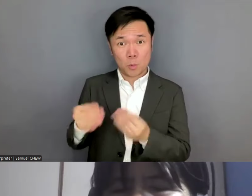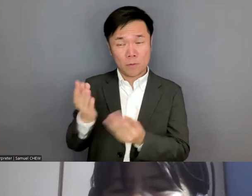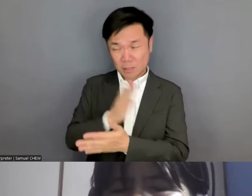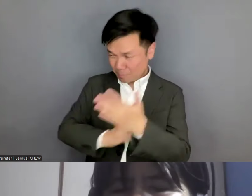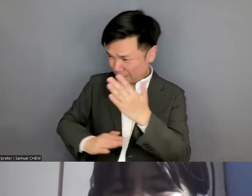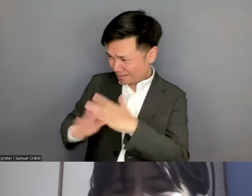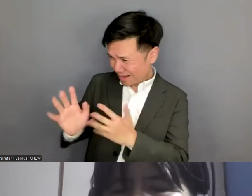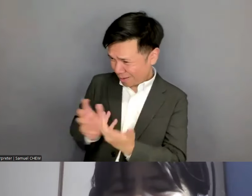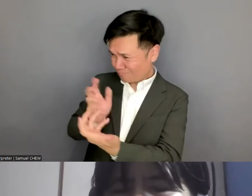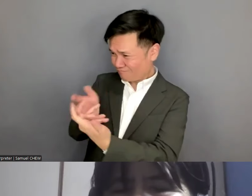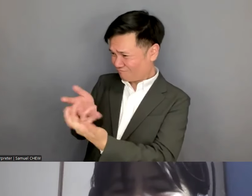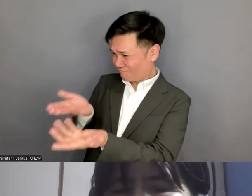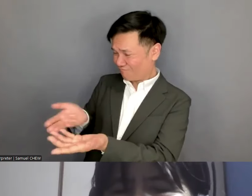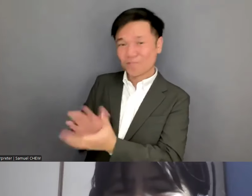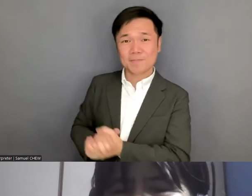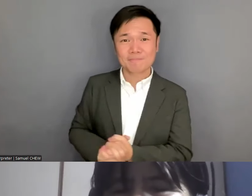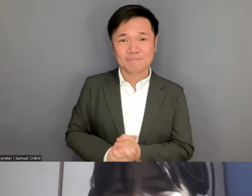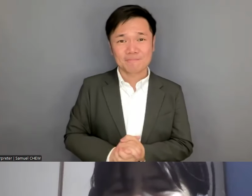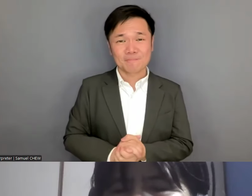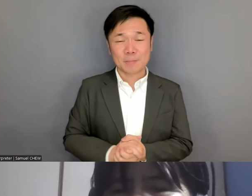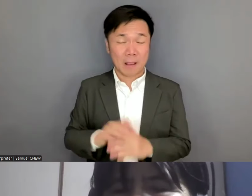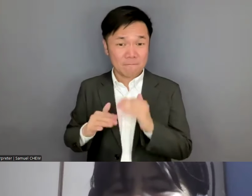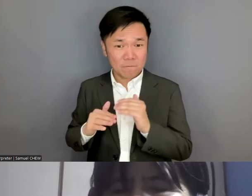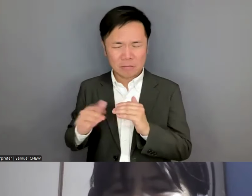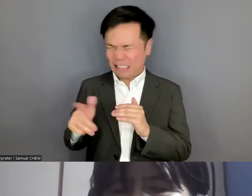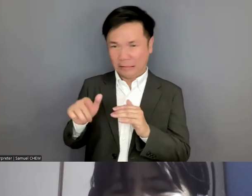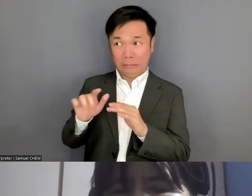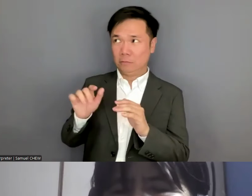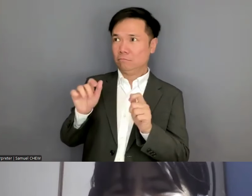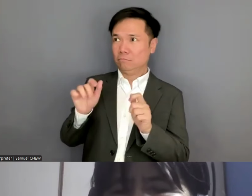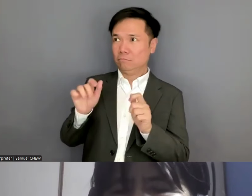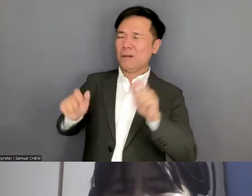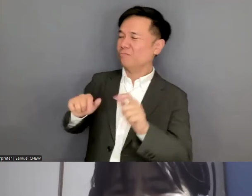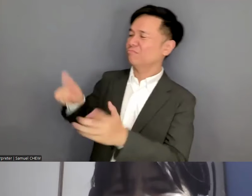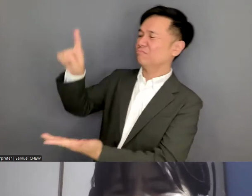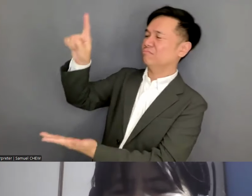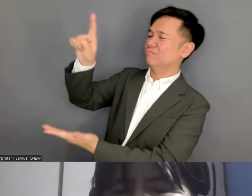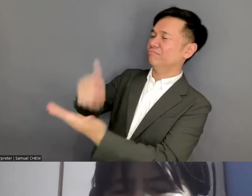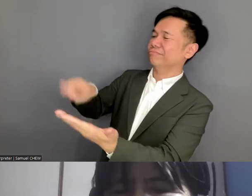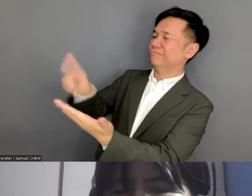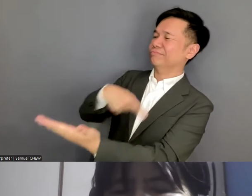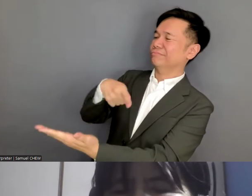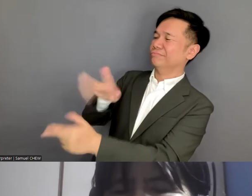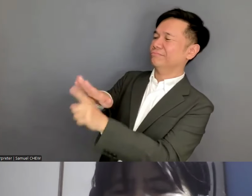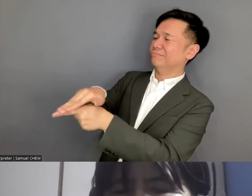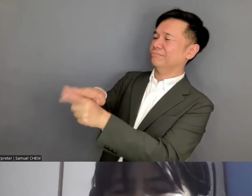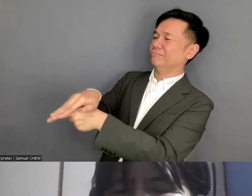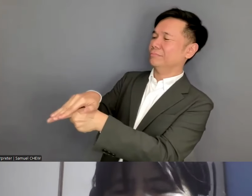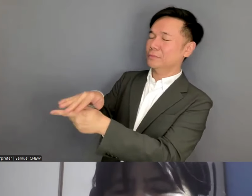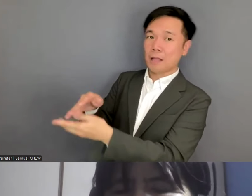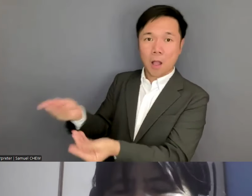know addressing stigma and discrimination in communities,